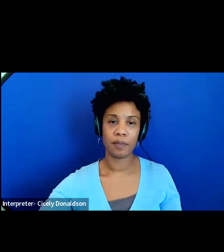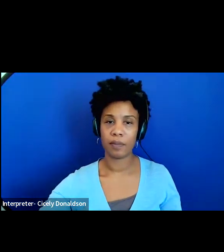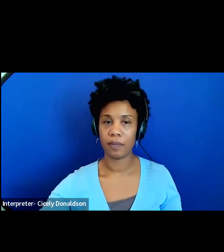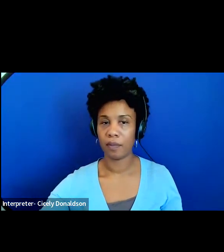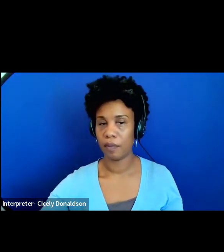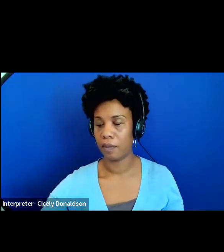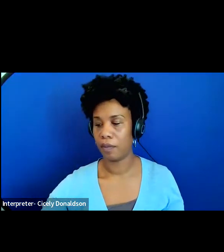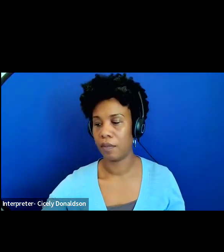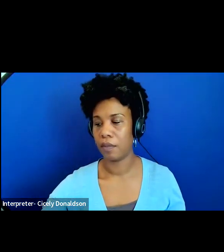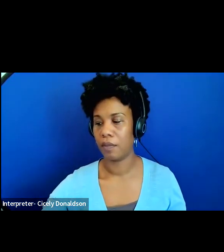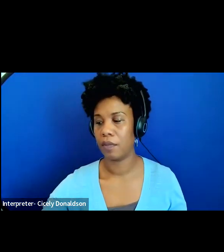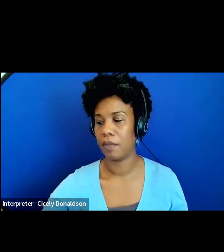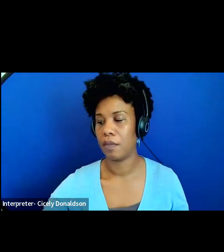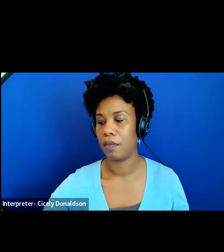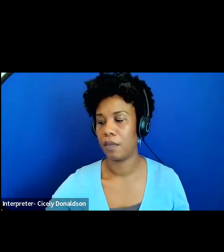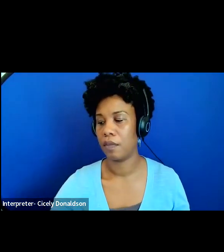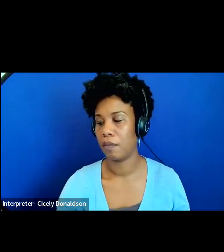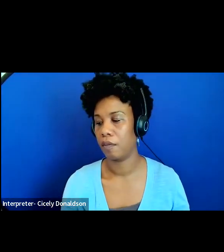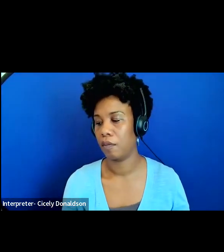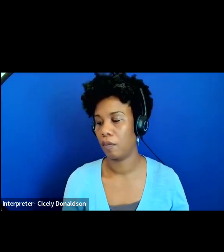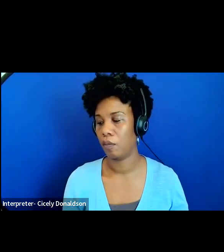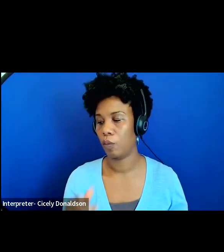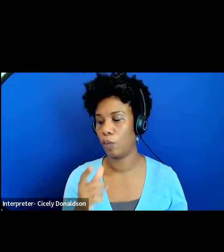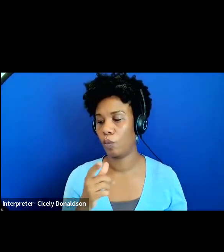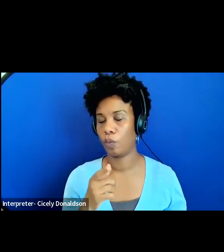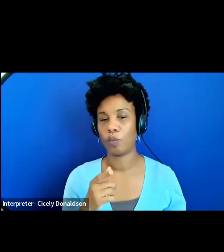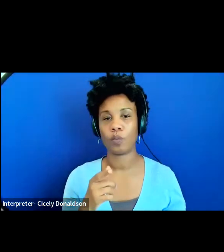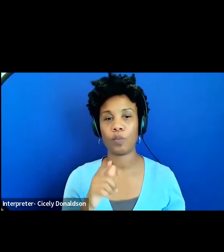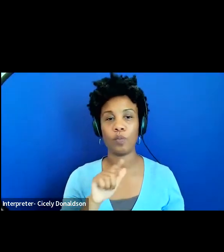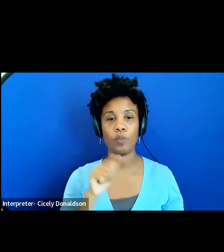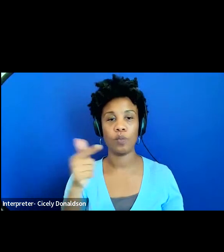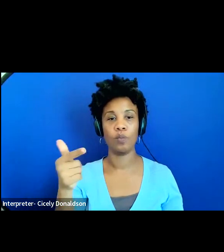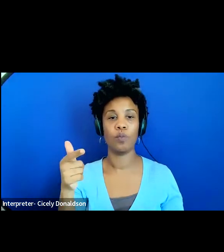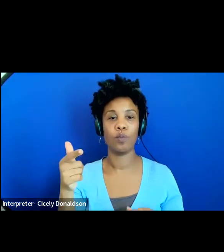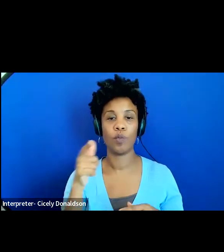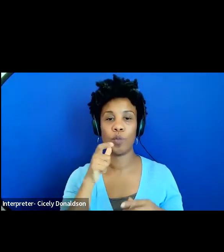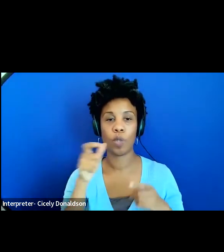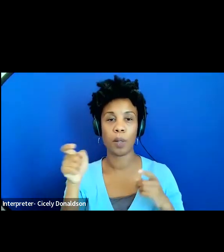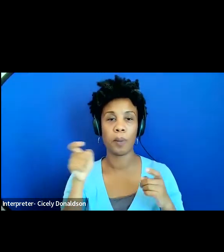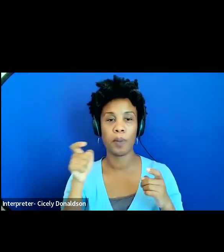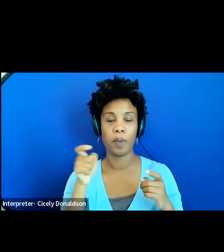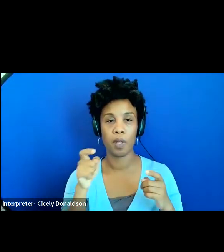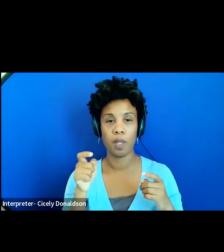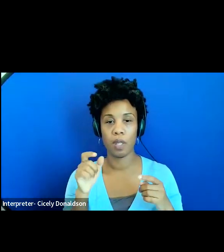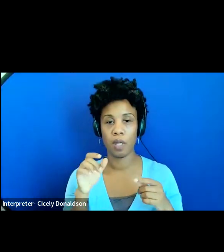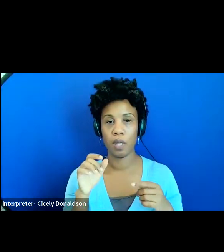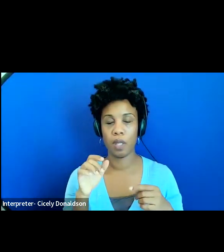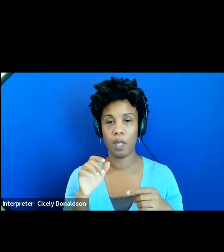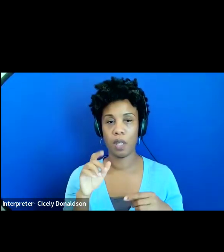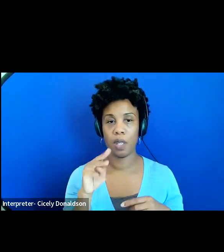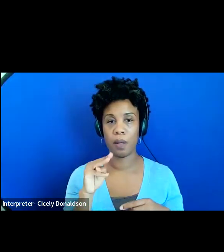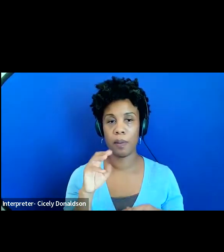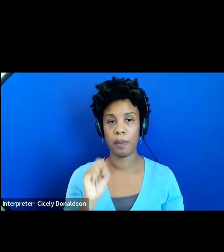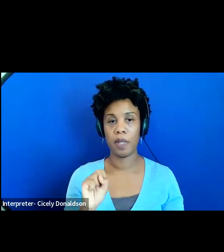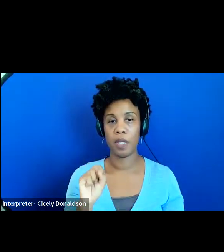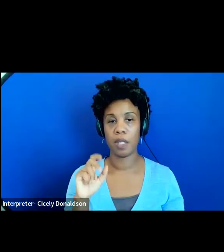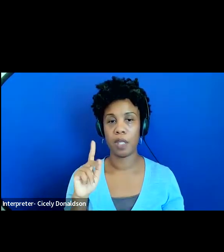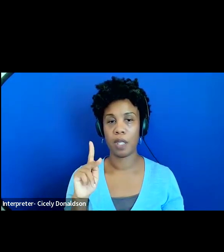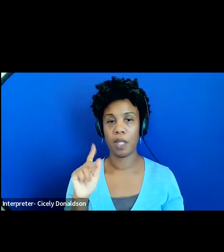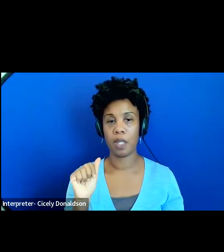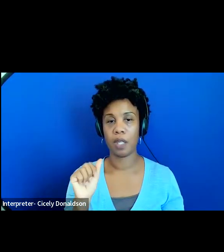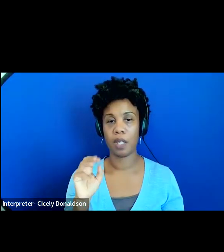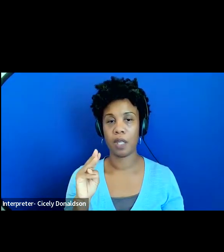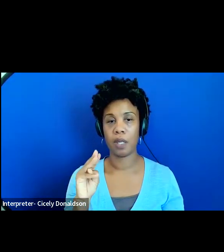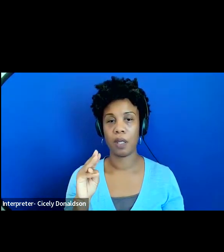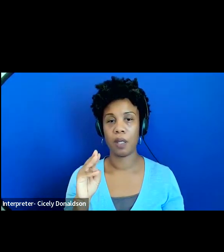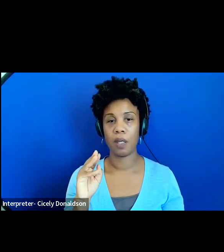And this session will be moderated, who will tell you all about the session is Miss Tamisha Powell, who is an